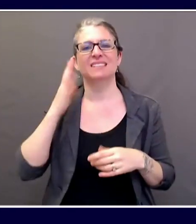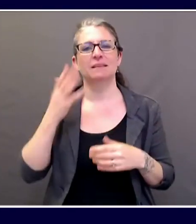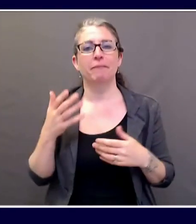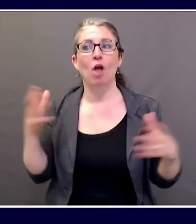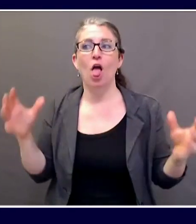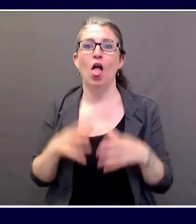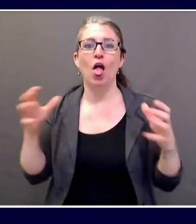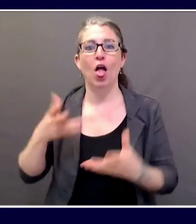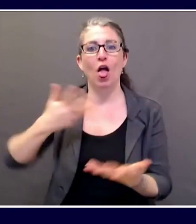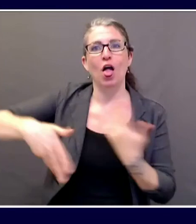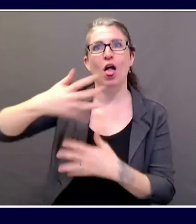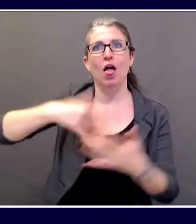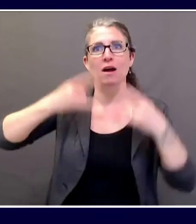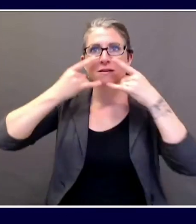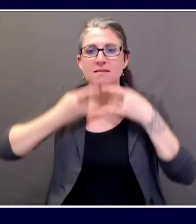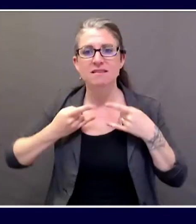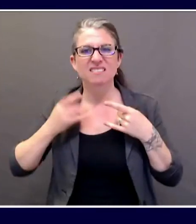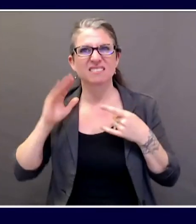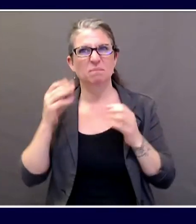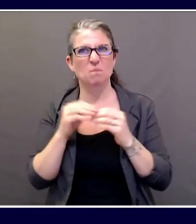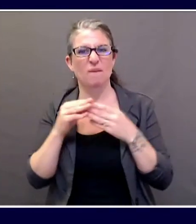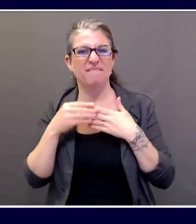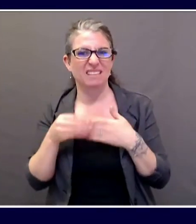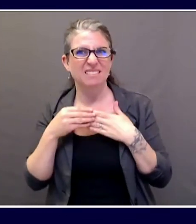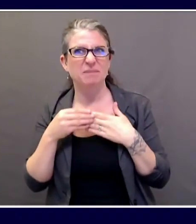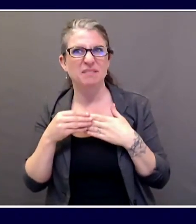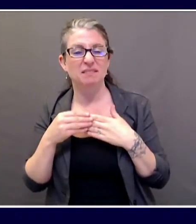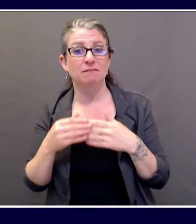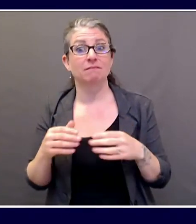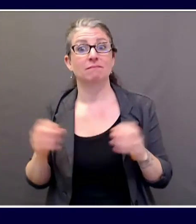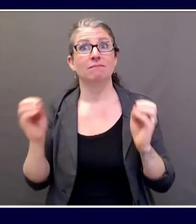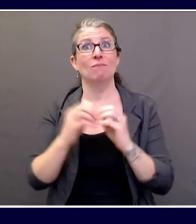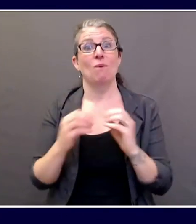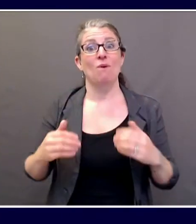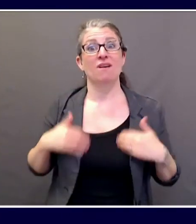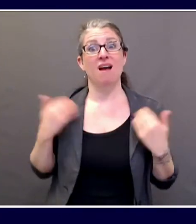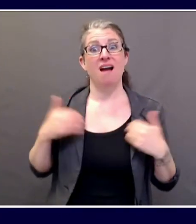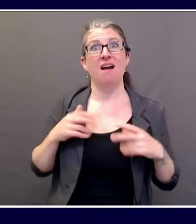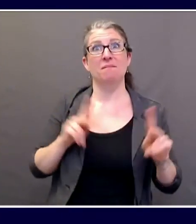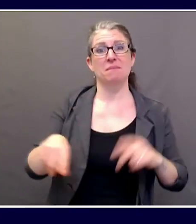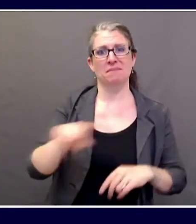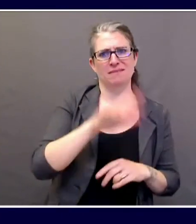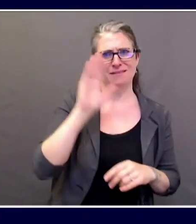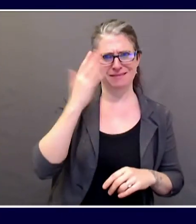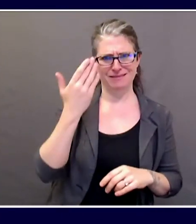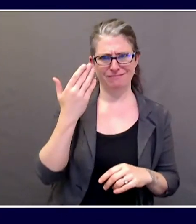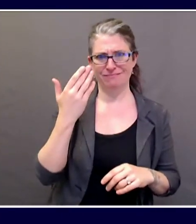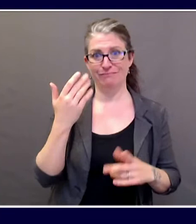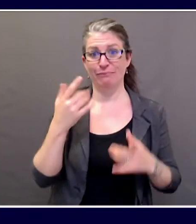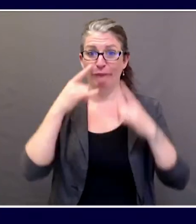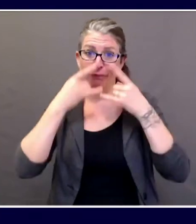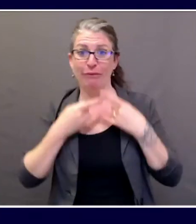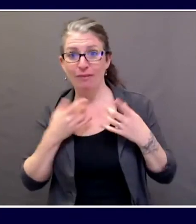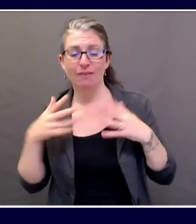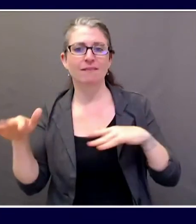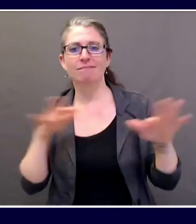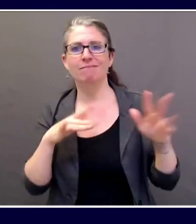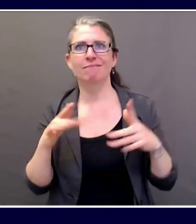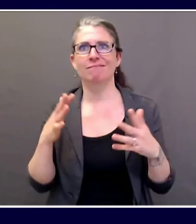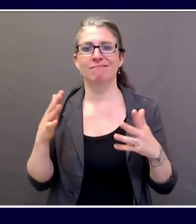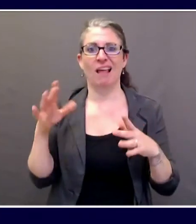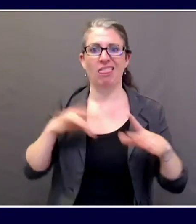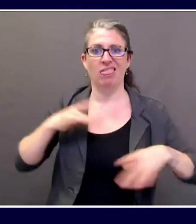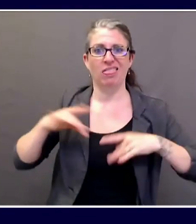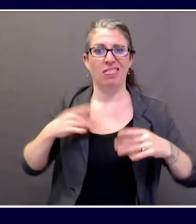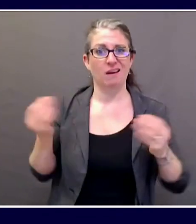Are these two things commensurate, or is it the younger folks that you're really concerned that you want to get the message out